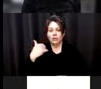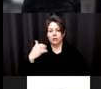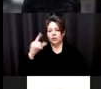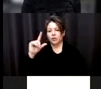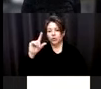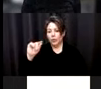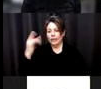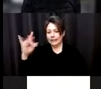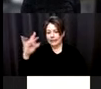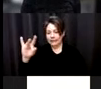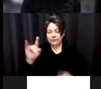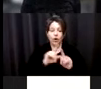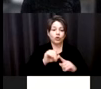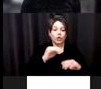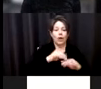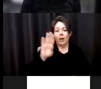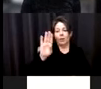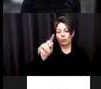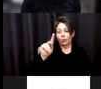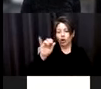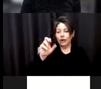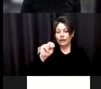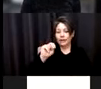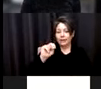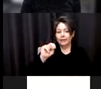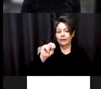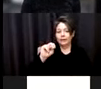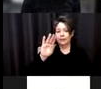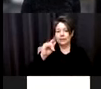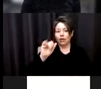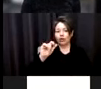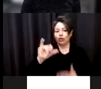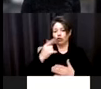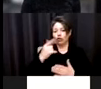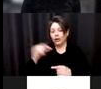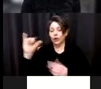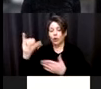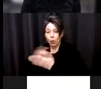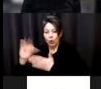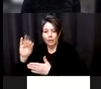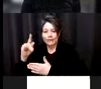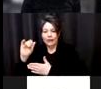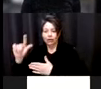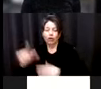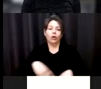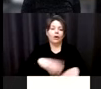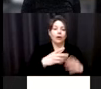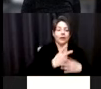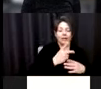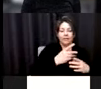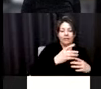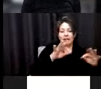I've also shot at the Brooklyn Botanical Garden, the New York Botanical Garden, the planting fields in Oyster Bay, Long